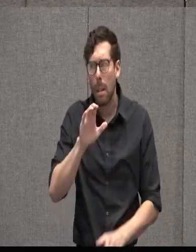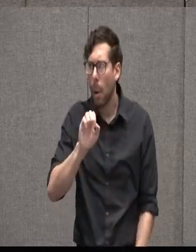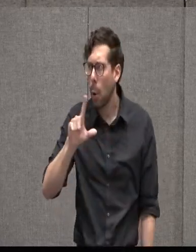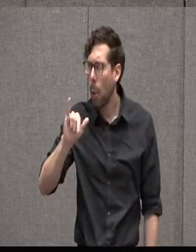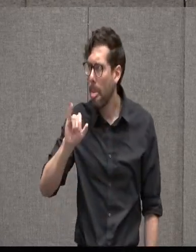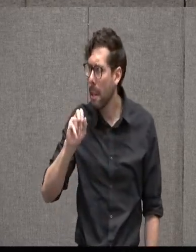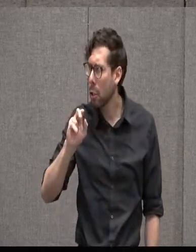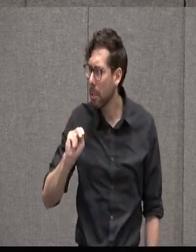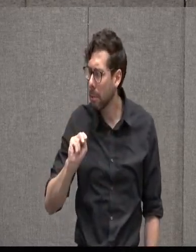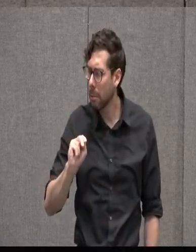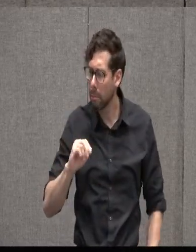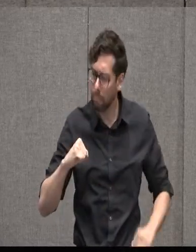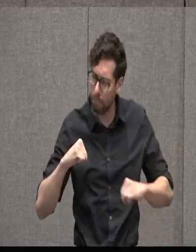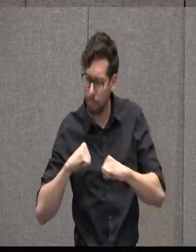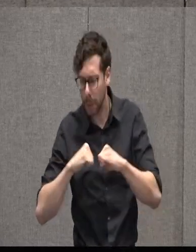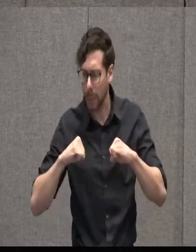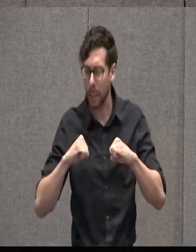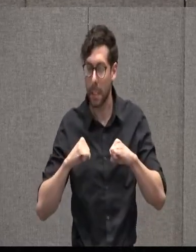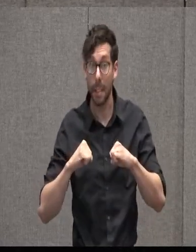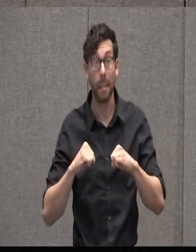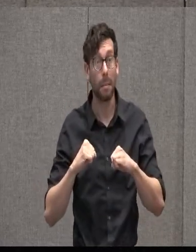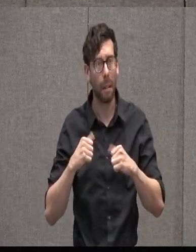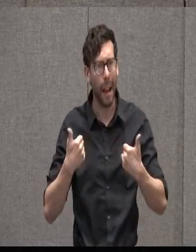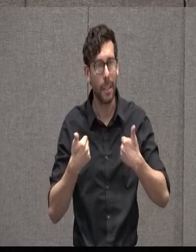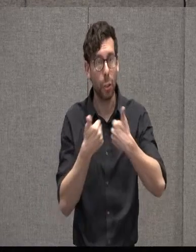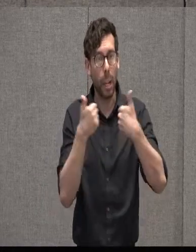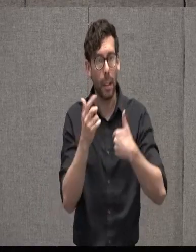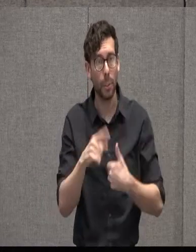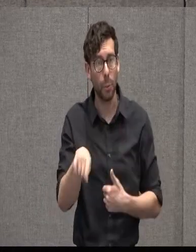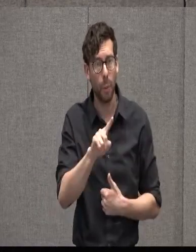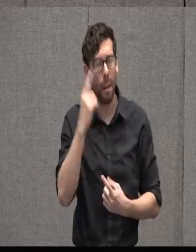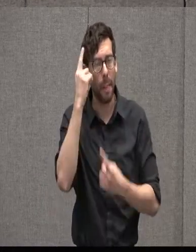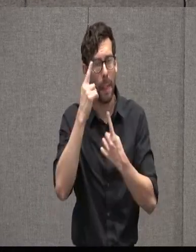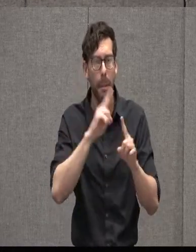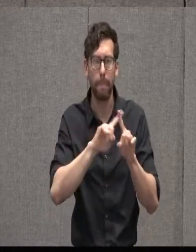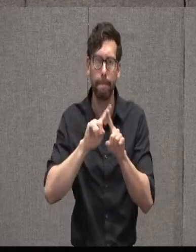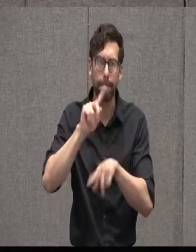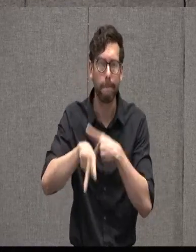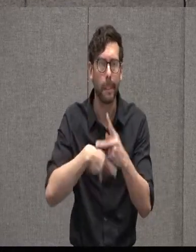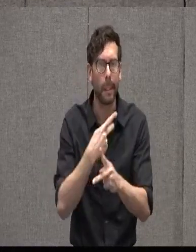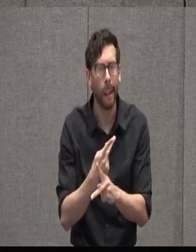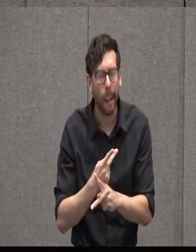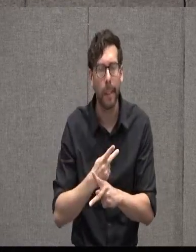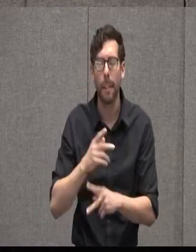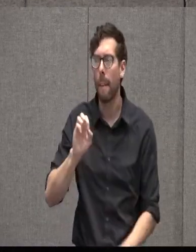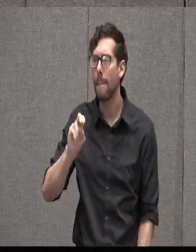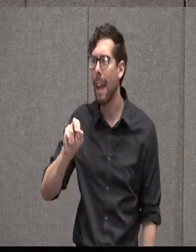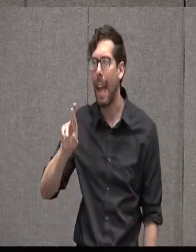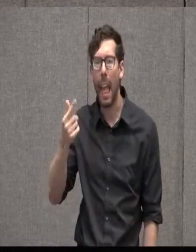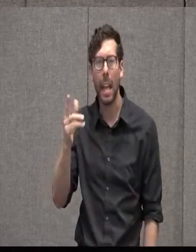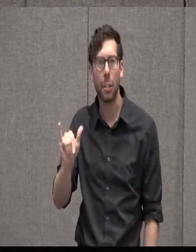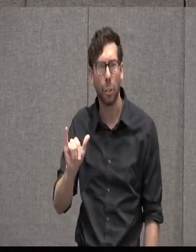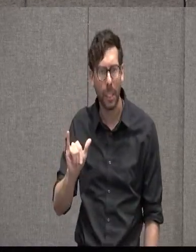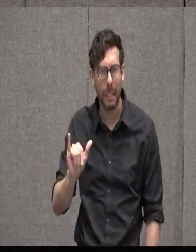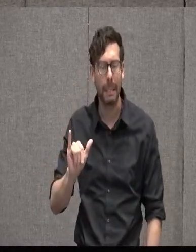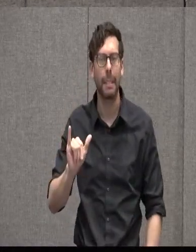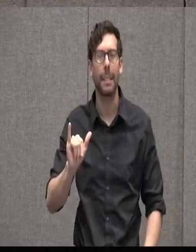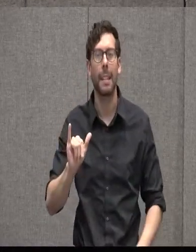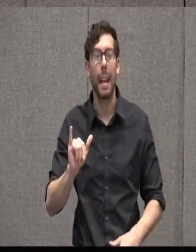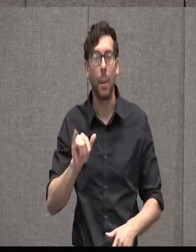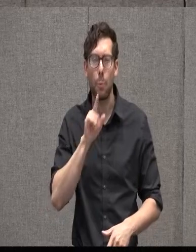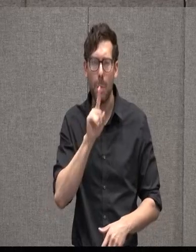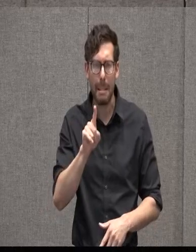think about how am I going to create collisions? And that's something that I want to challenge you with. Think about energy, different types